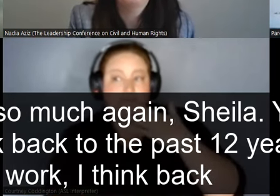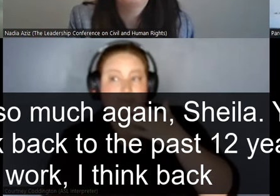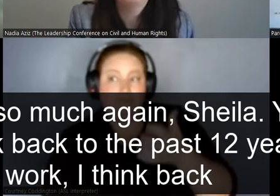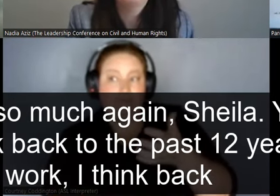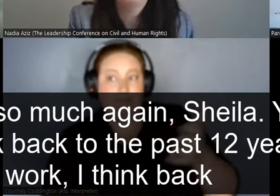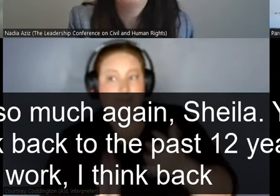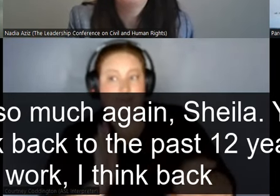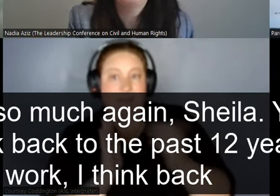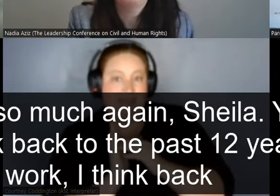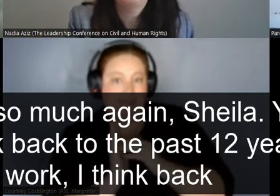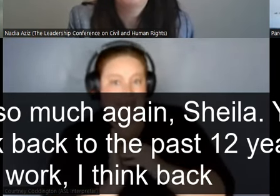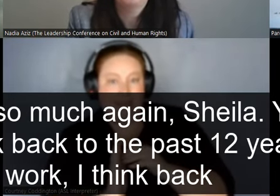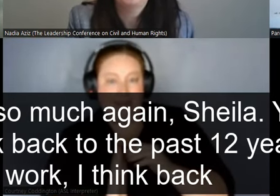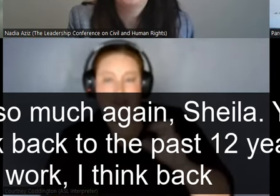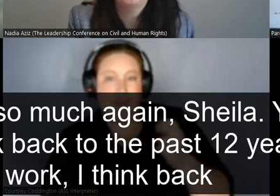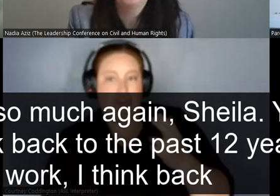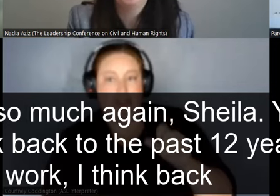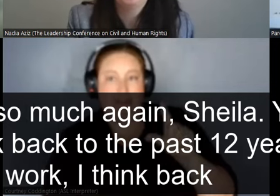Sheila. Just,